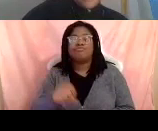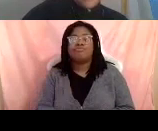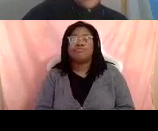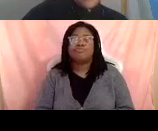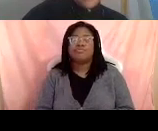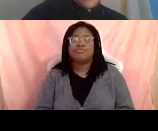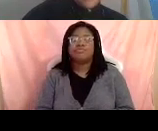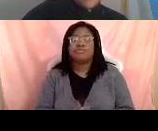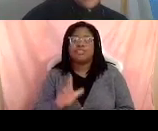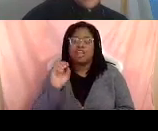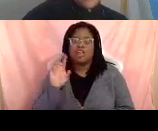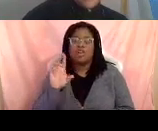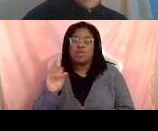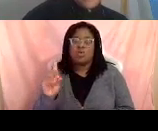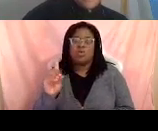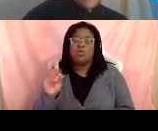Lord of the Rings.